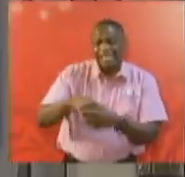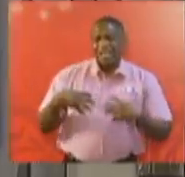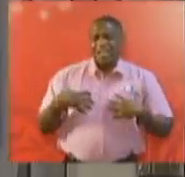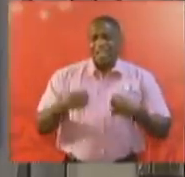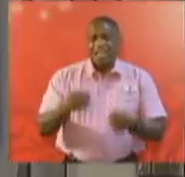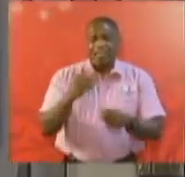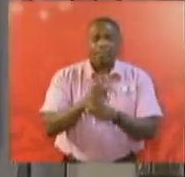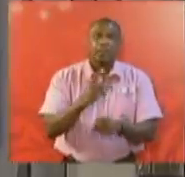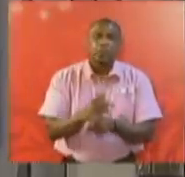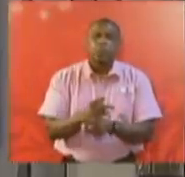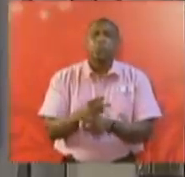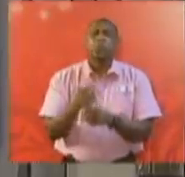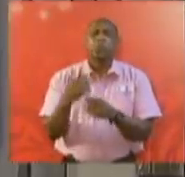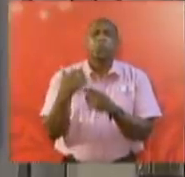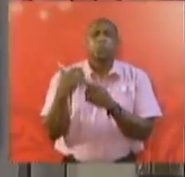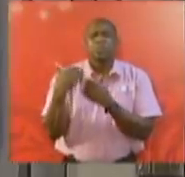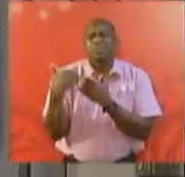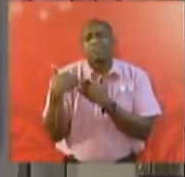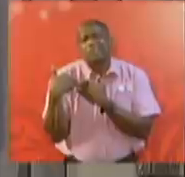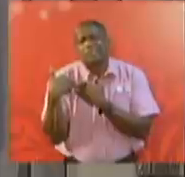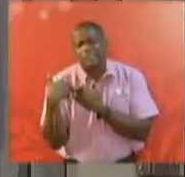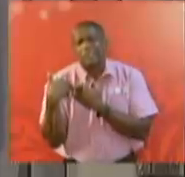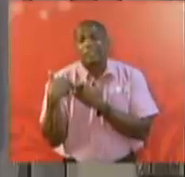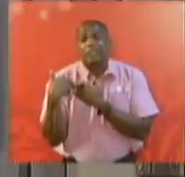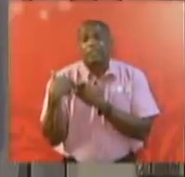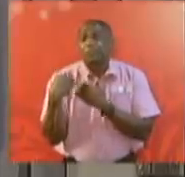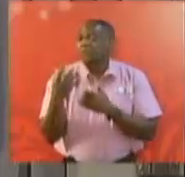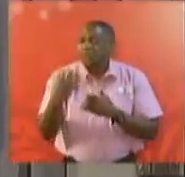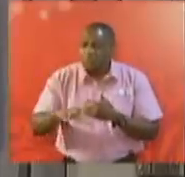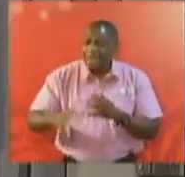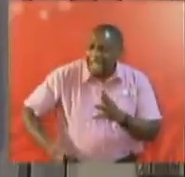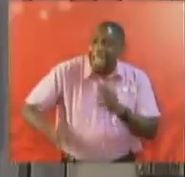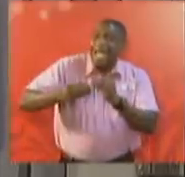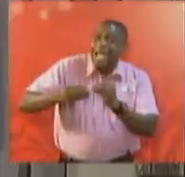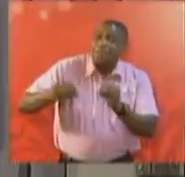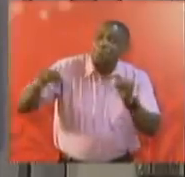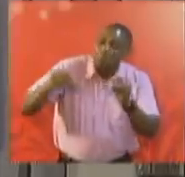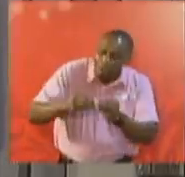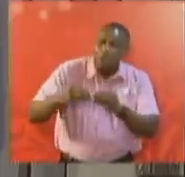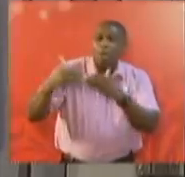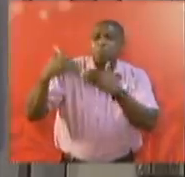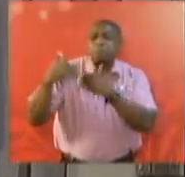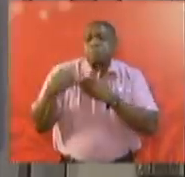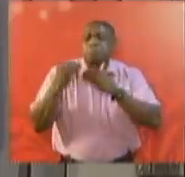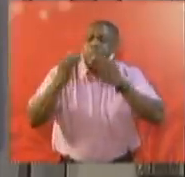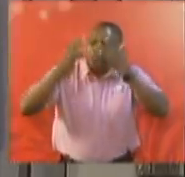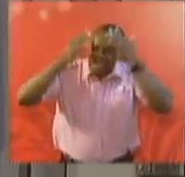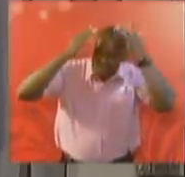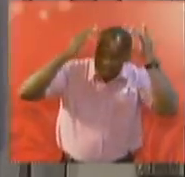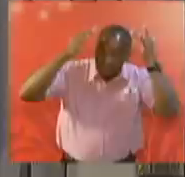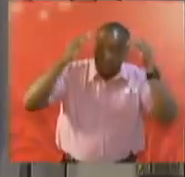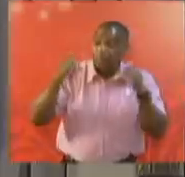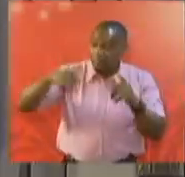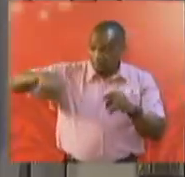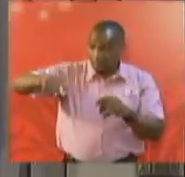doctor said, healthcare workers don't have a choice. They have to go out to work. But many of us have choices